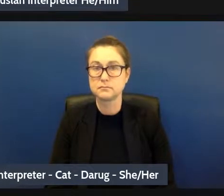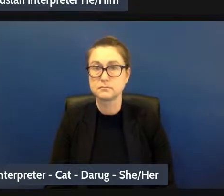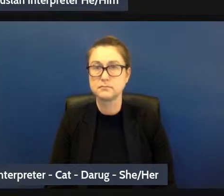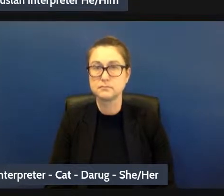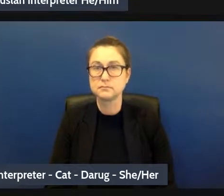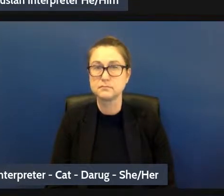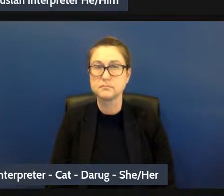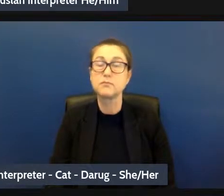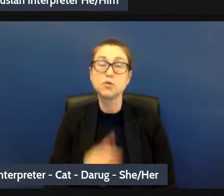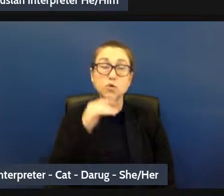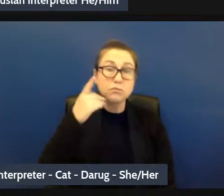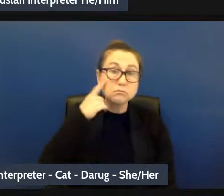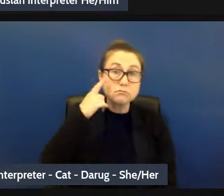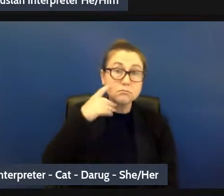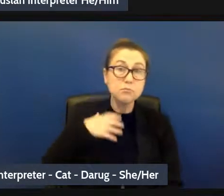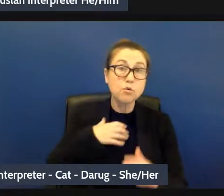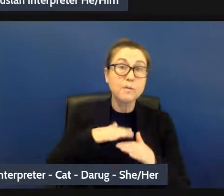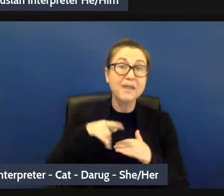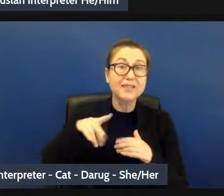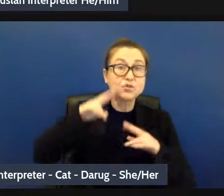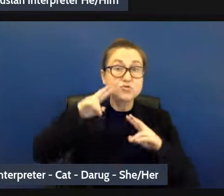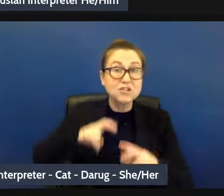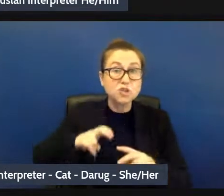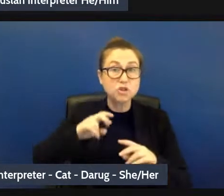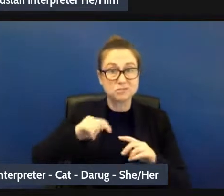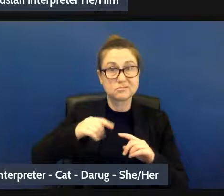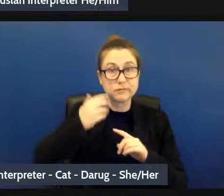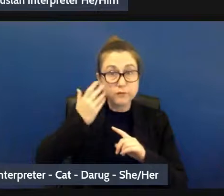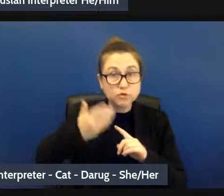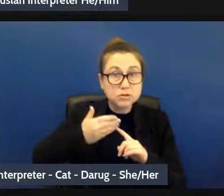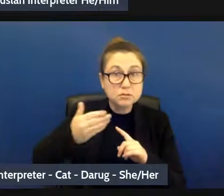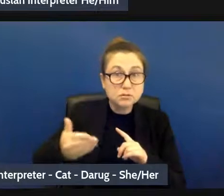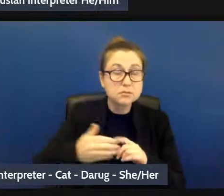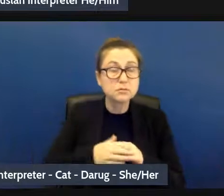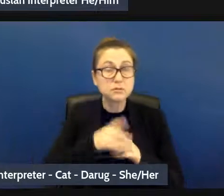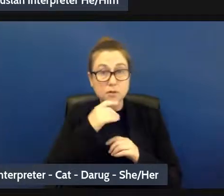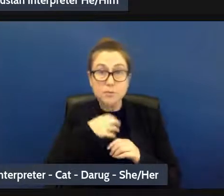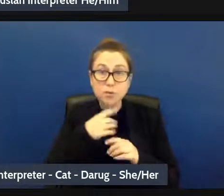research's future, as well as, how these different